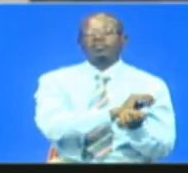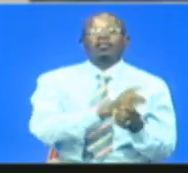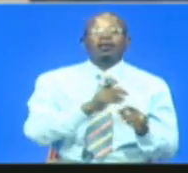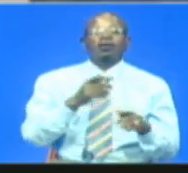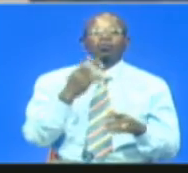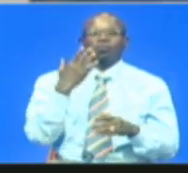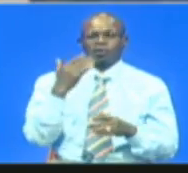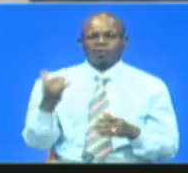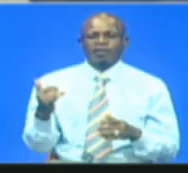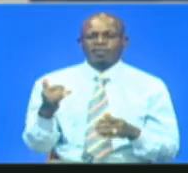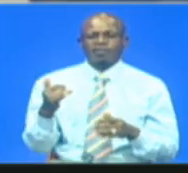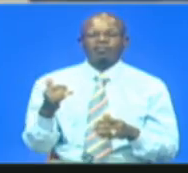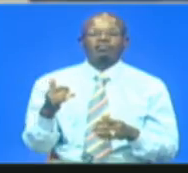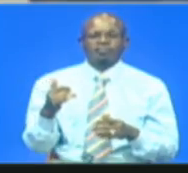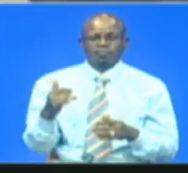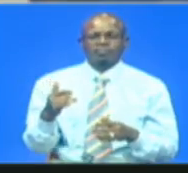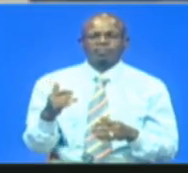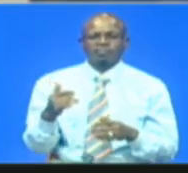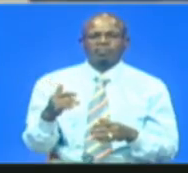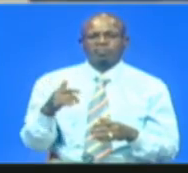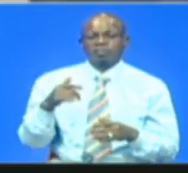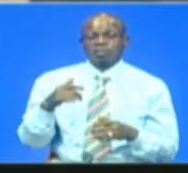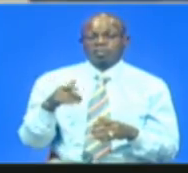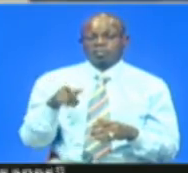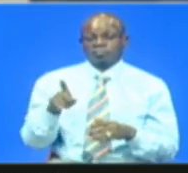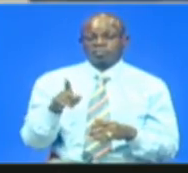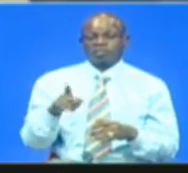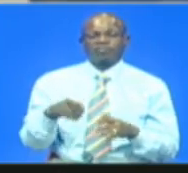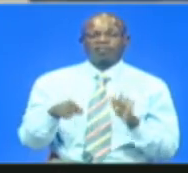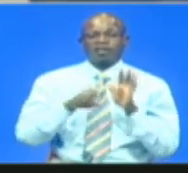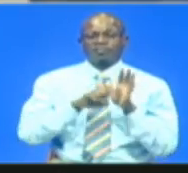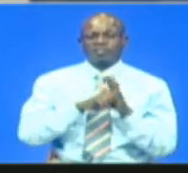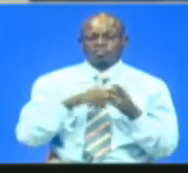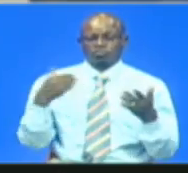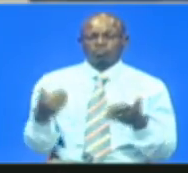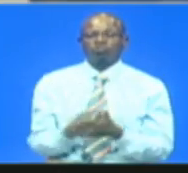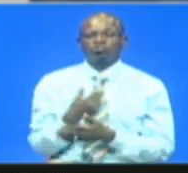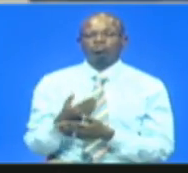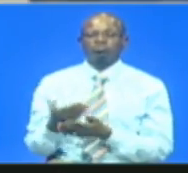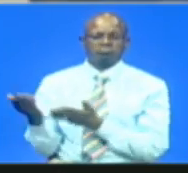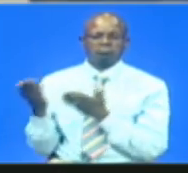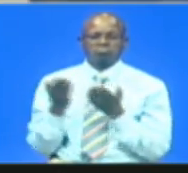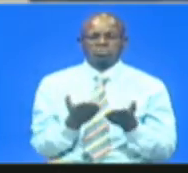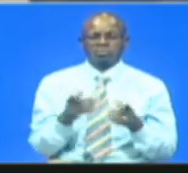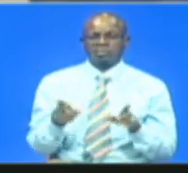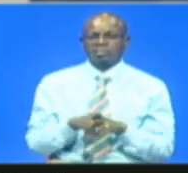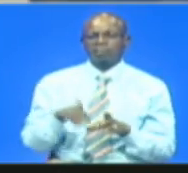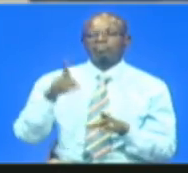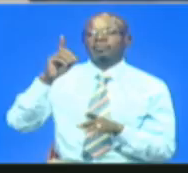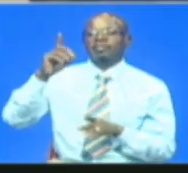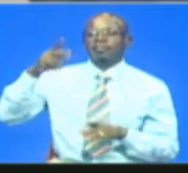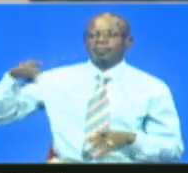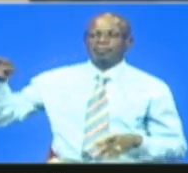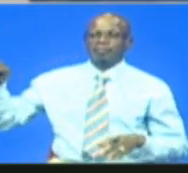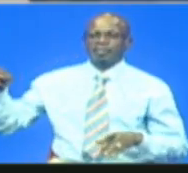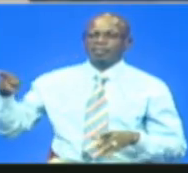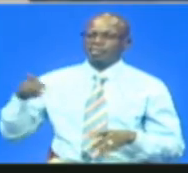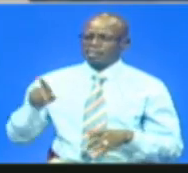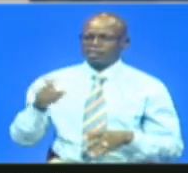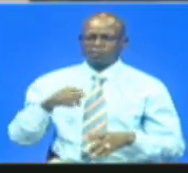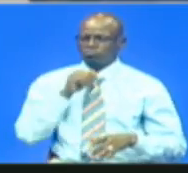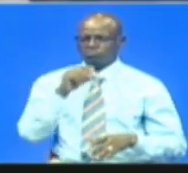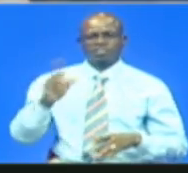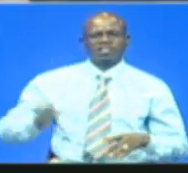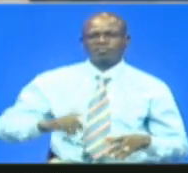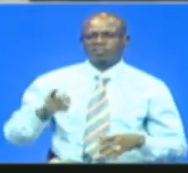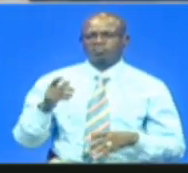a case against him and charge him afresh. The office of the DPP says it is not satisfied with the charge of manslaughter preferred against